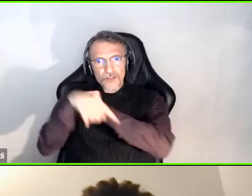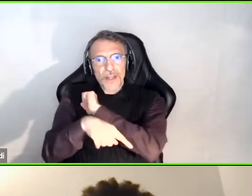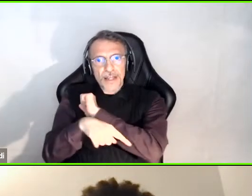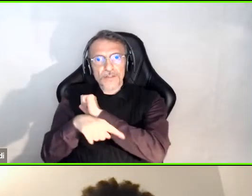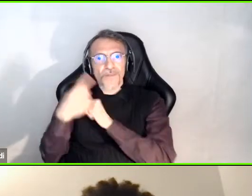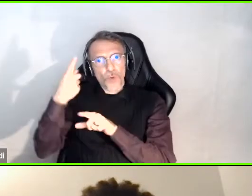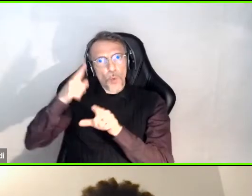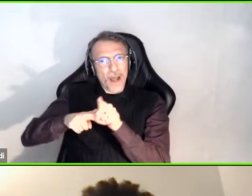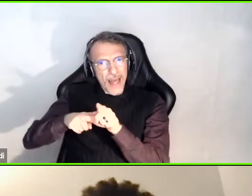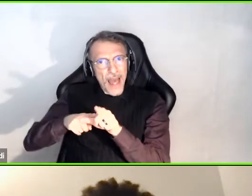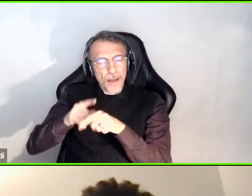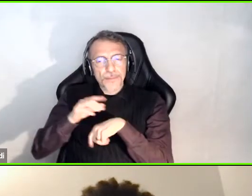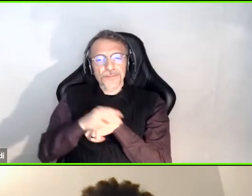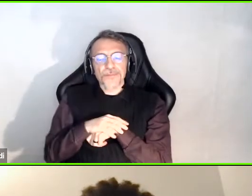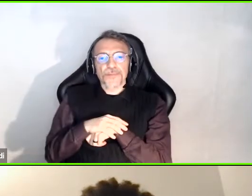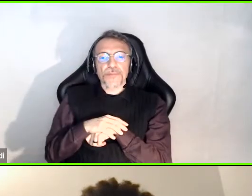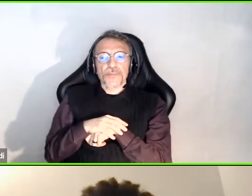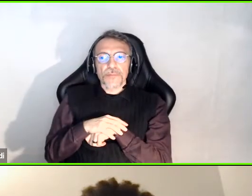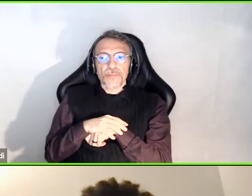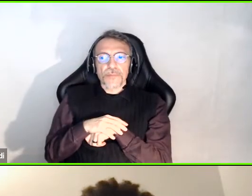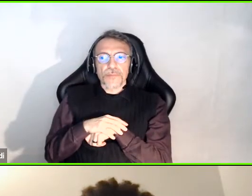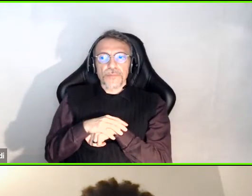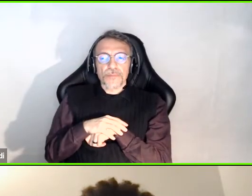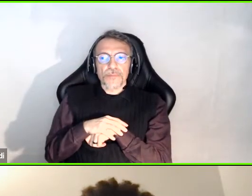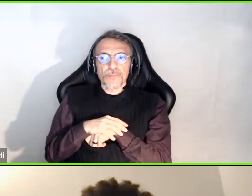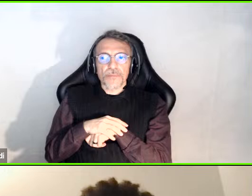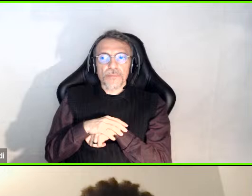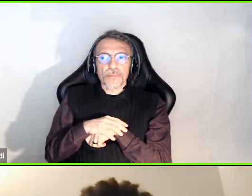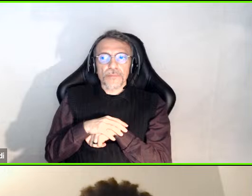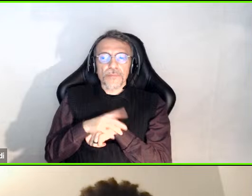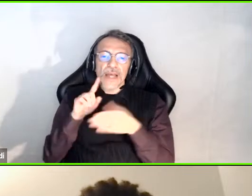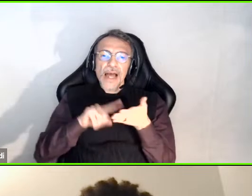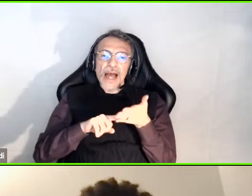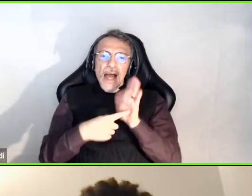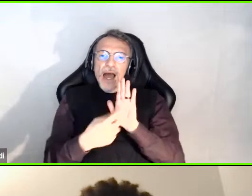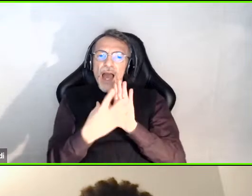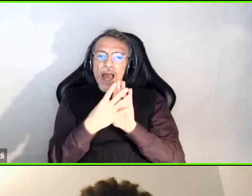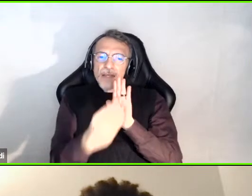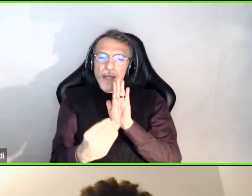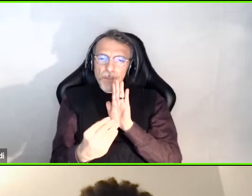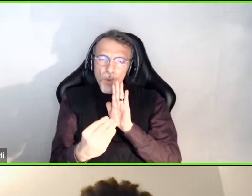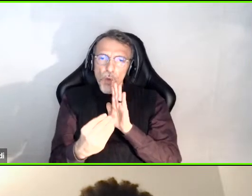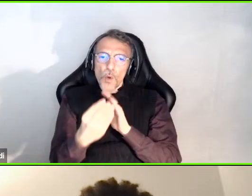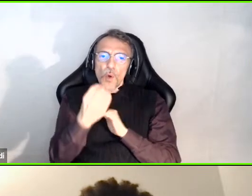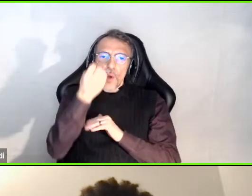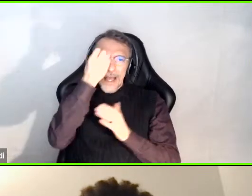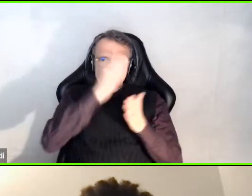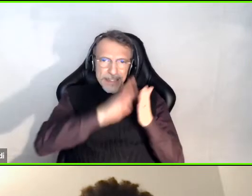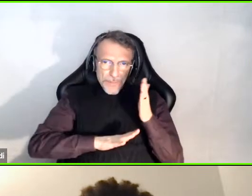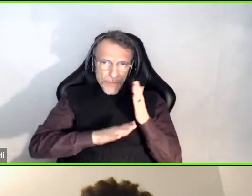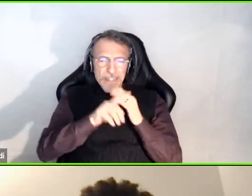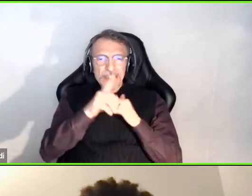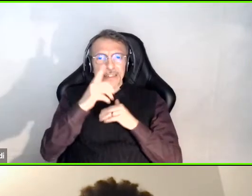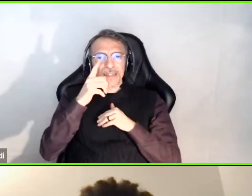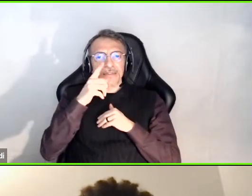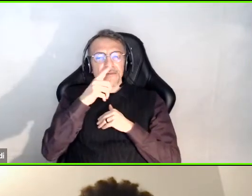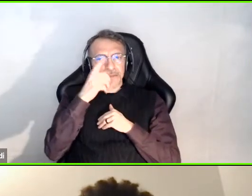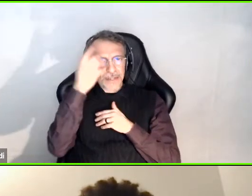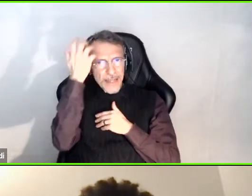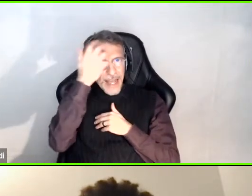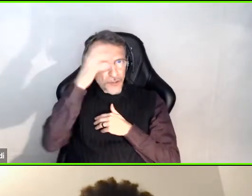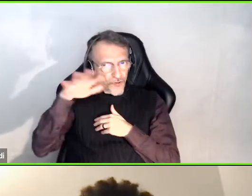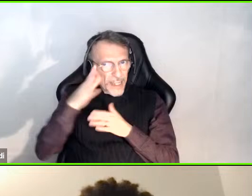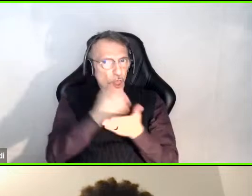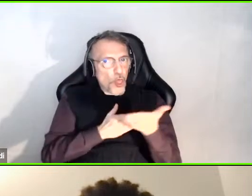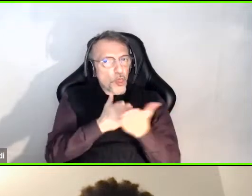year. And going by the example of our experience of countries that suffered from Ebola